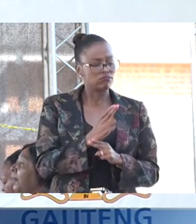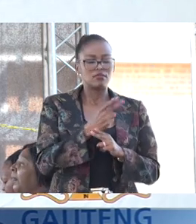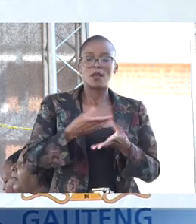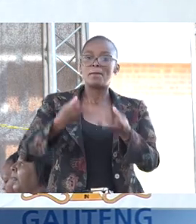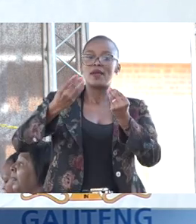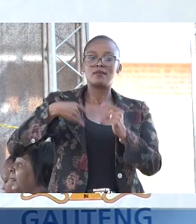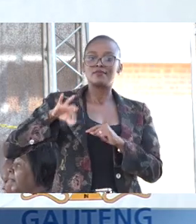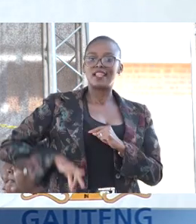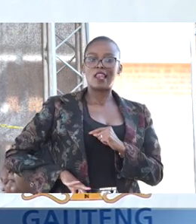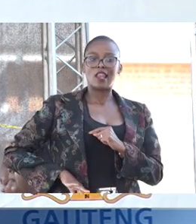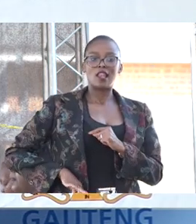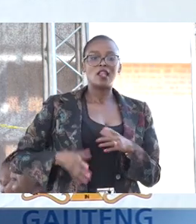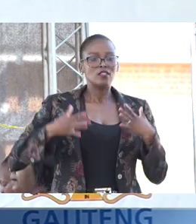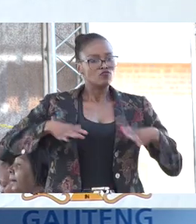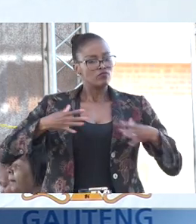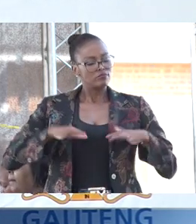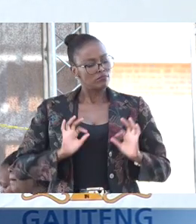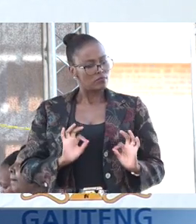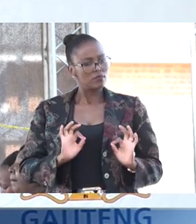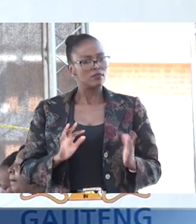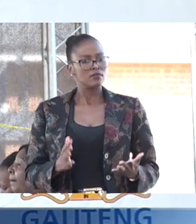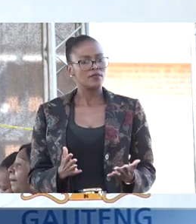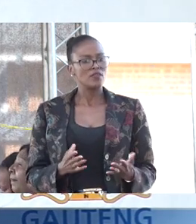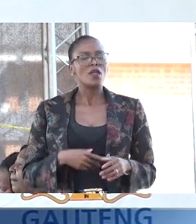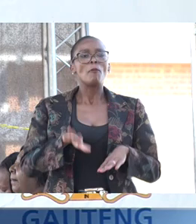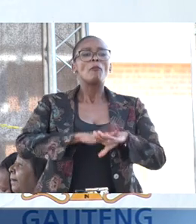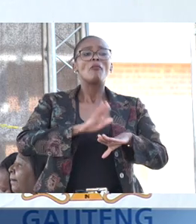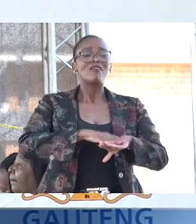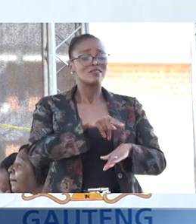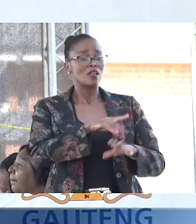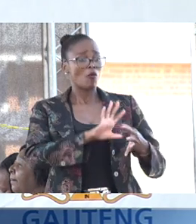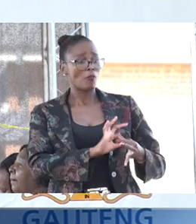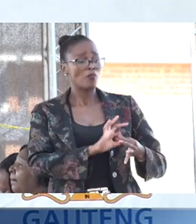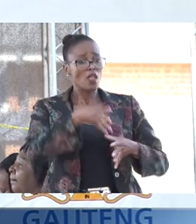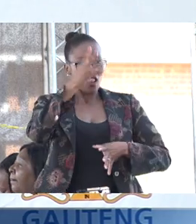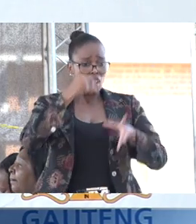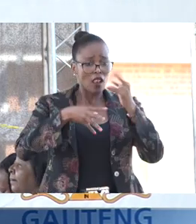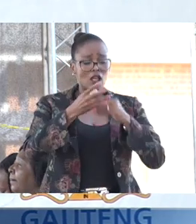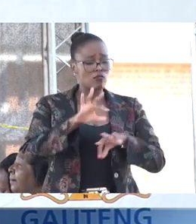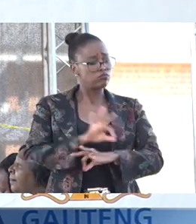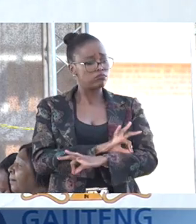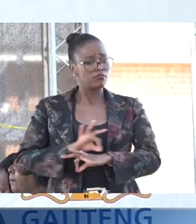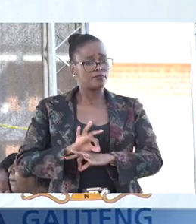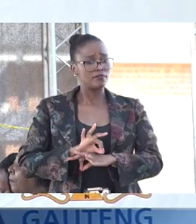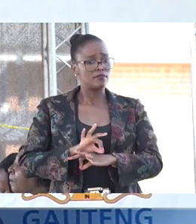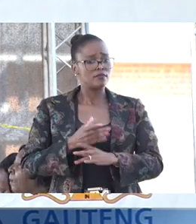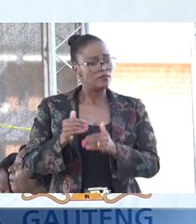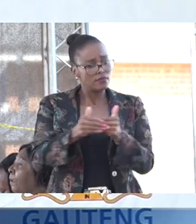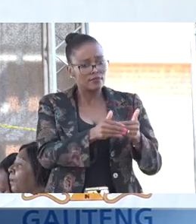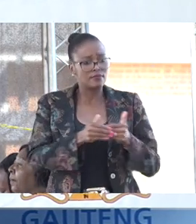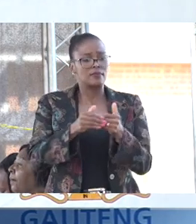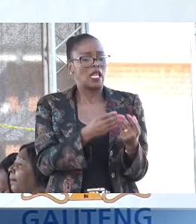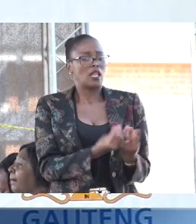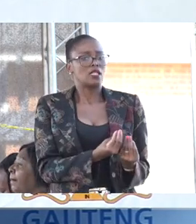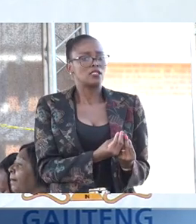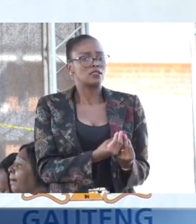living, dress with modesty. Furthermore, at home, we still learn to get organized, take care of your